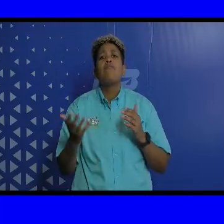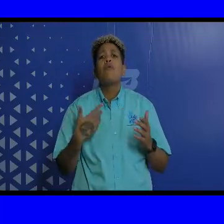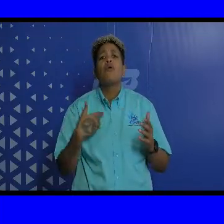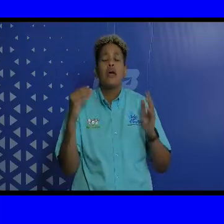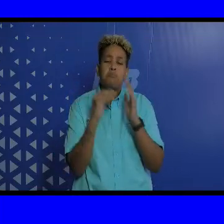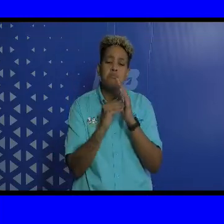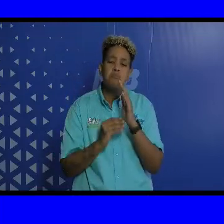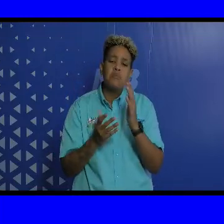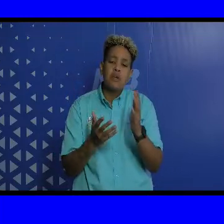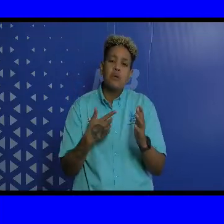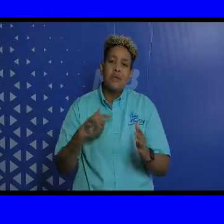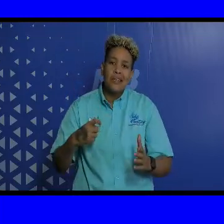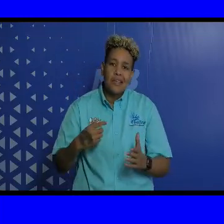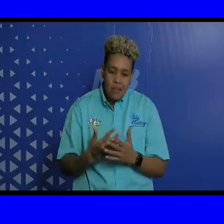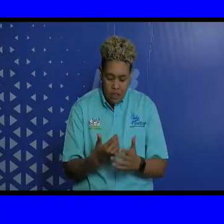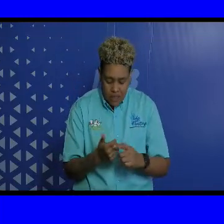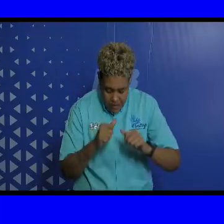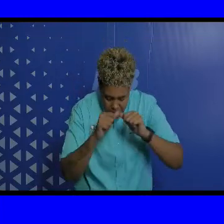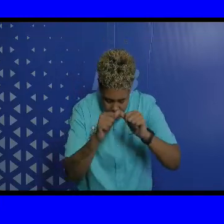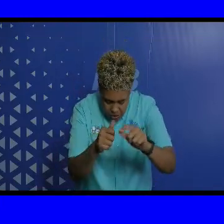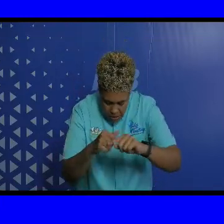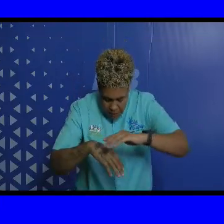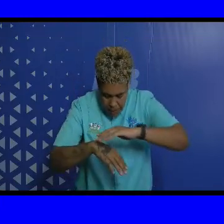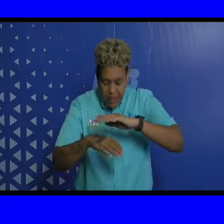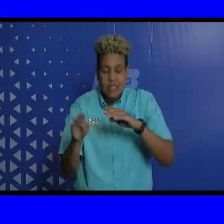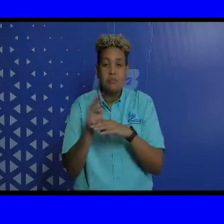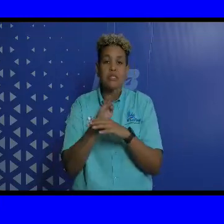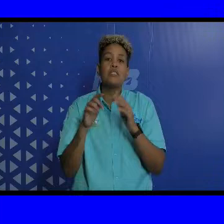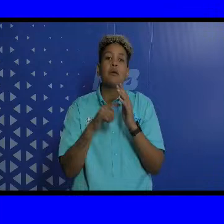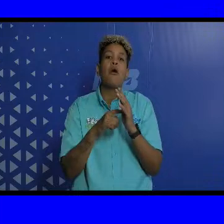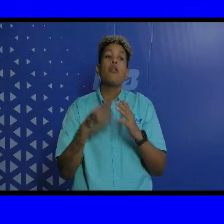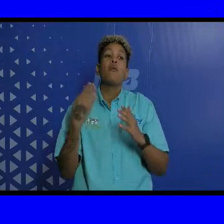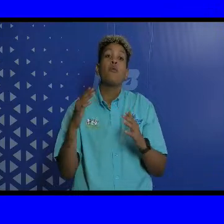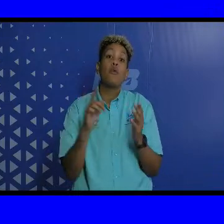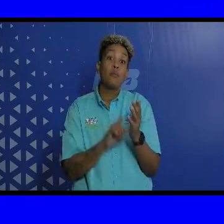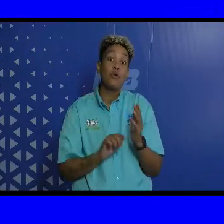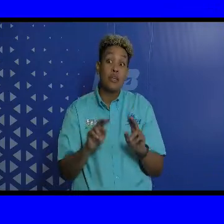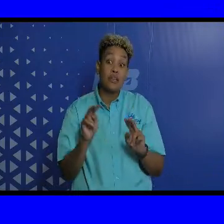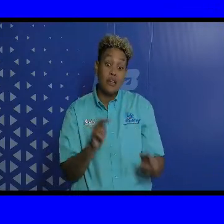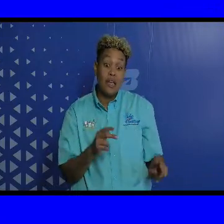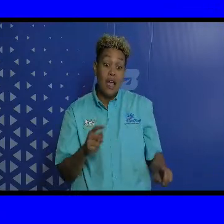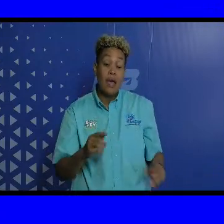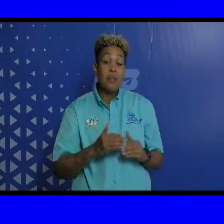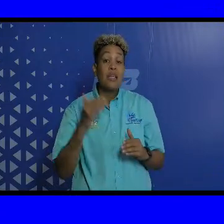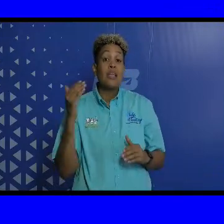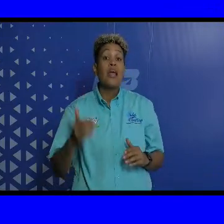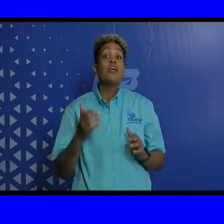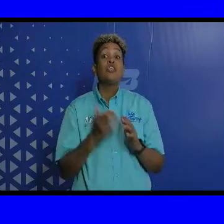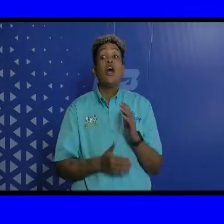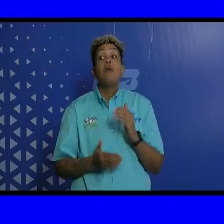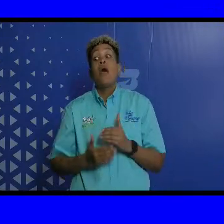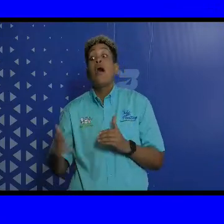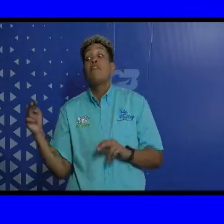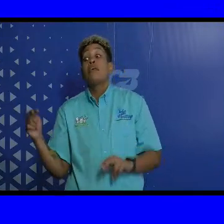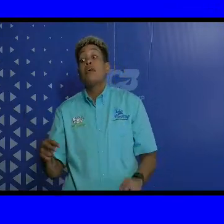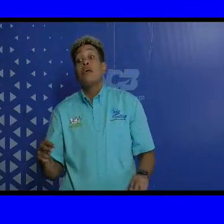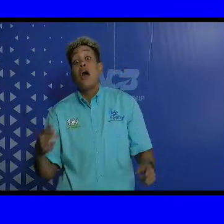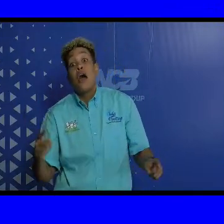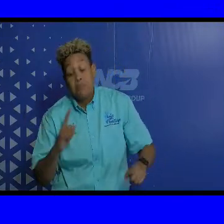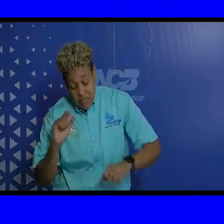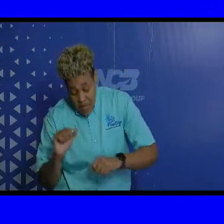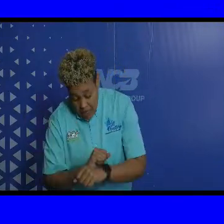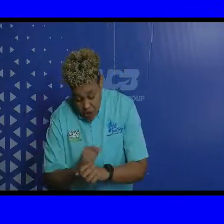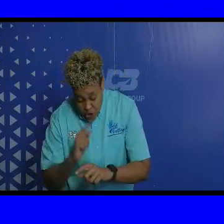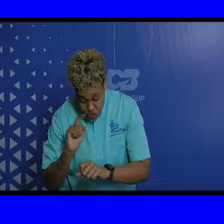laid out, here's what we need to get to as a sustainable base business model, the blueprint. The next chapter after that is